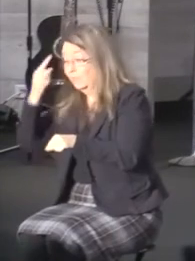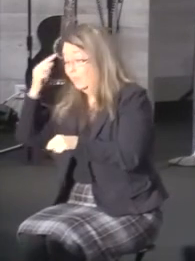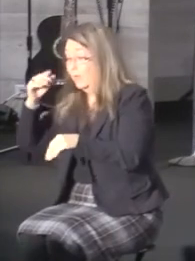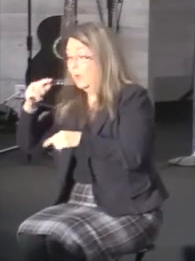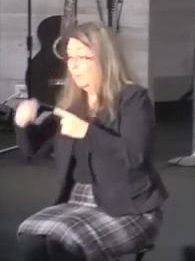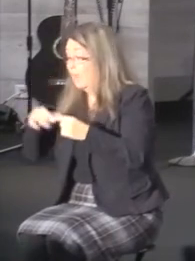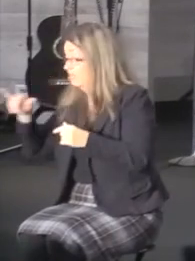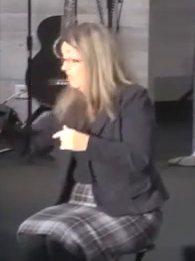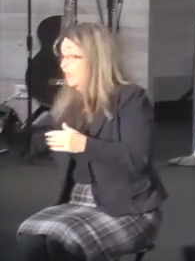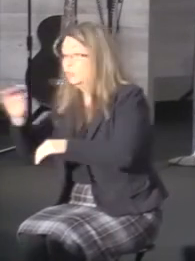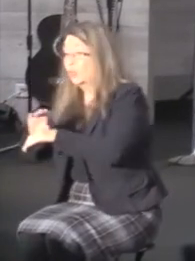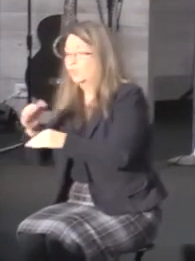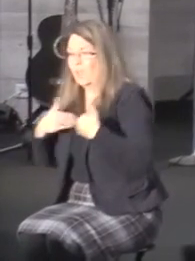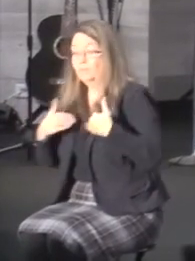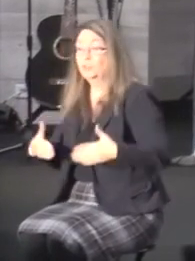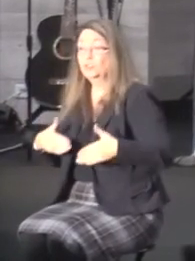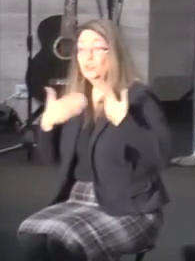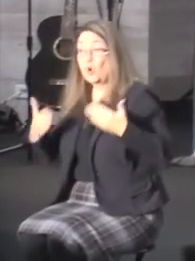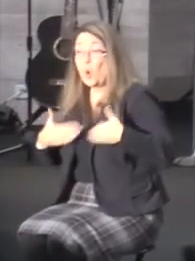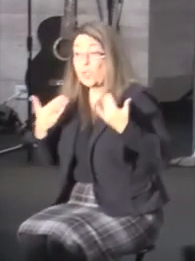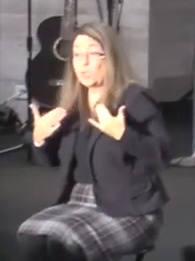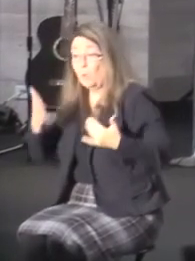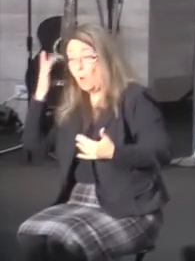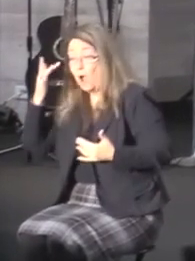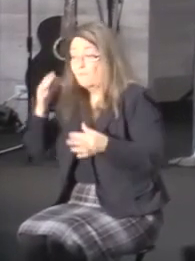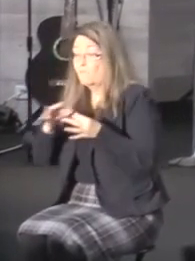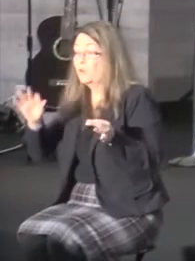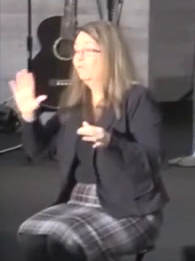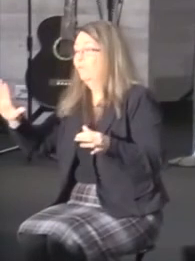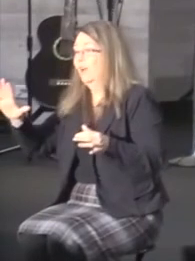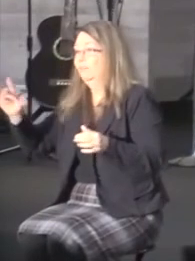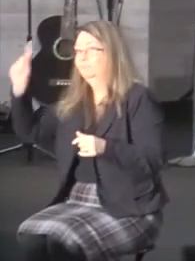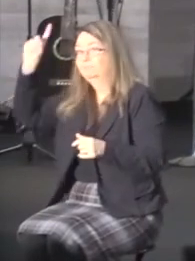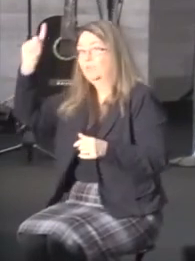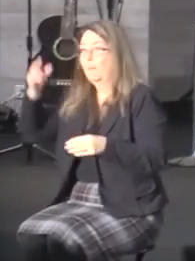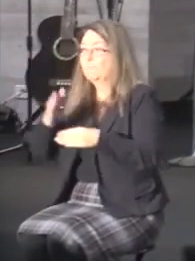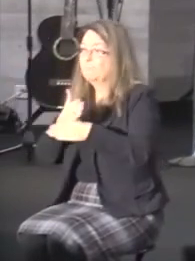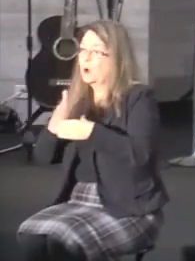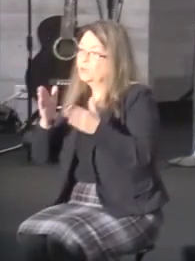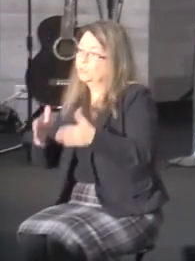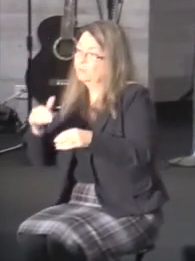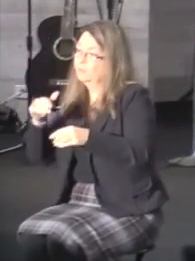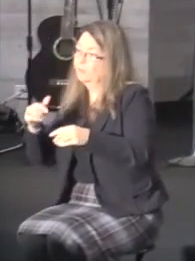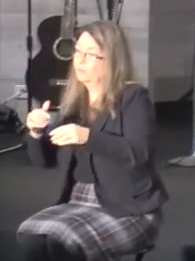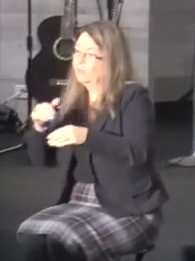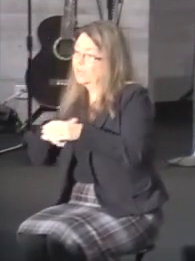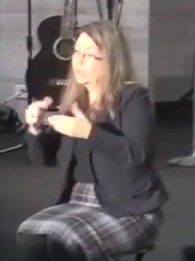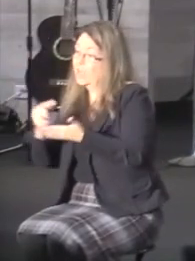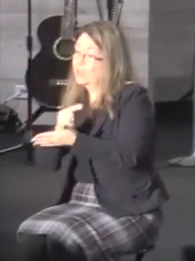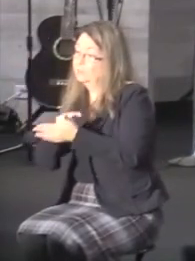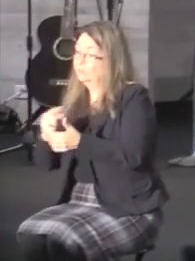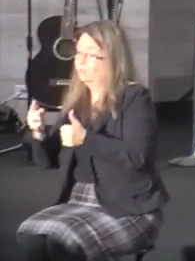Philippi, he's able to have joy. And why? It says it here in verse 5. He says, because of your partnership in the gospel from the first day until